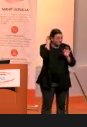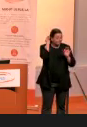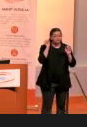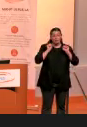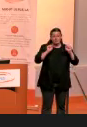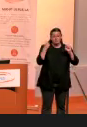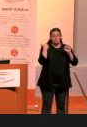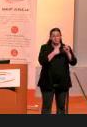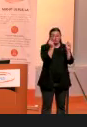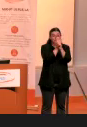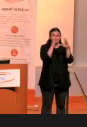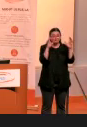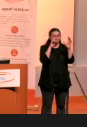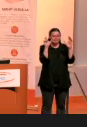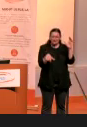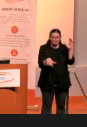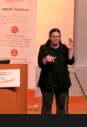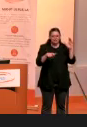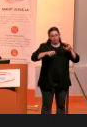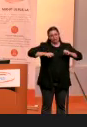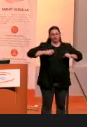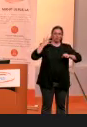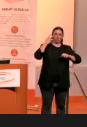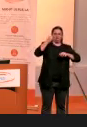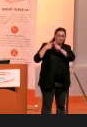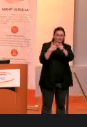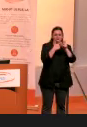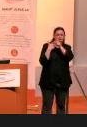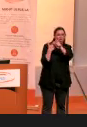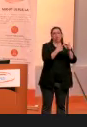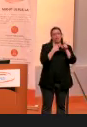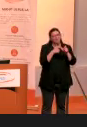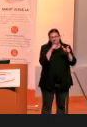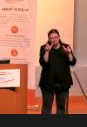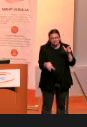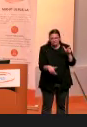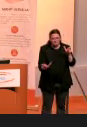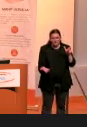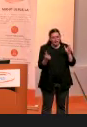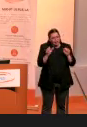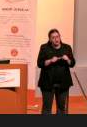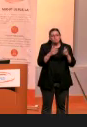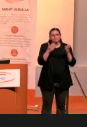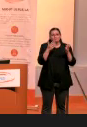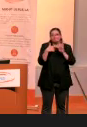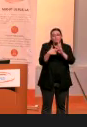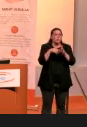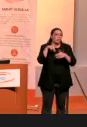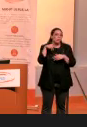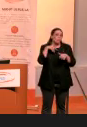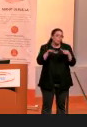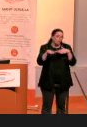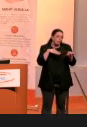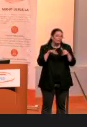exercise, it again doesn't have to be, going out and running 10 miles. It really, can include things like walking